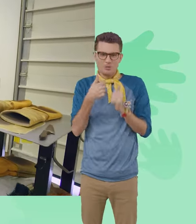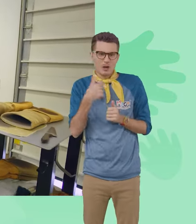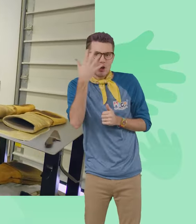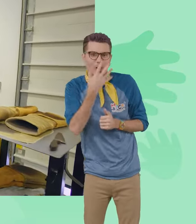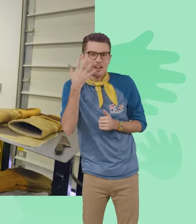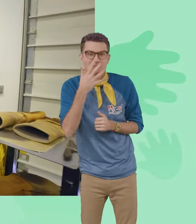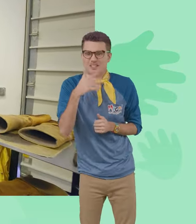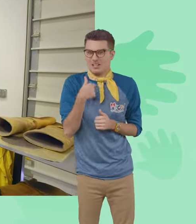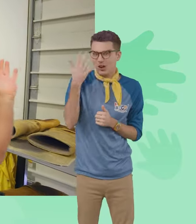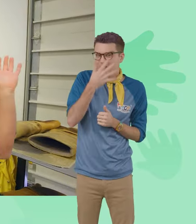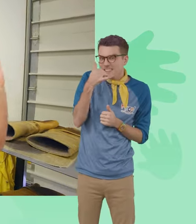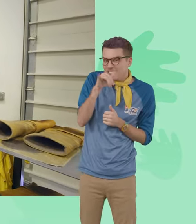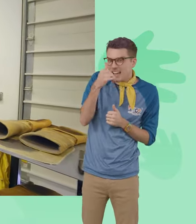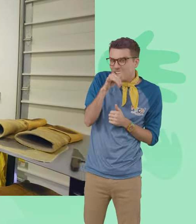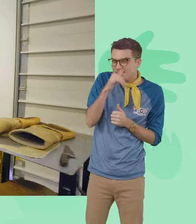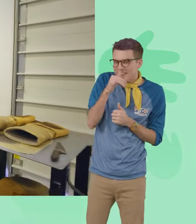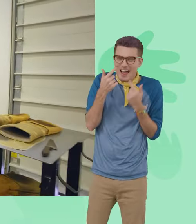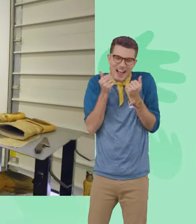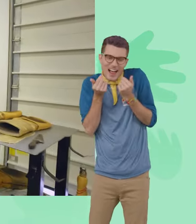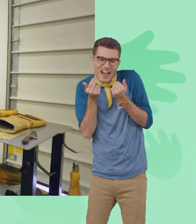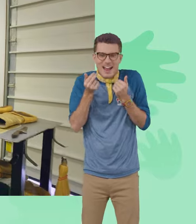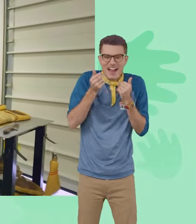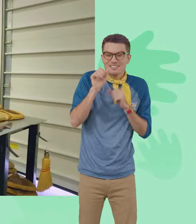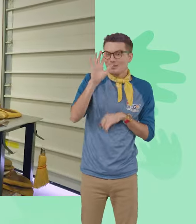How do I look? Do I look silly?